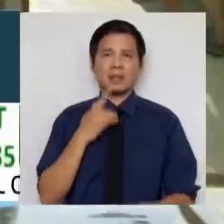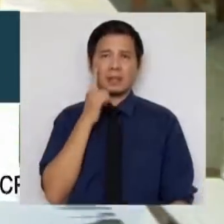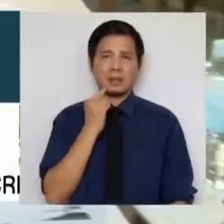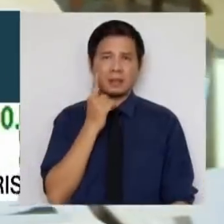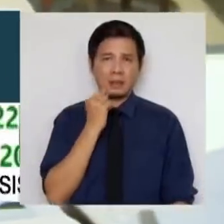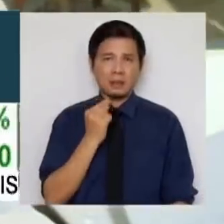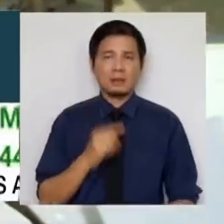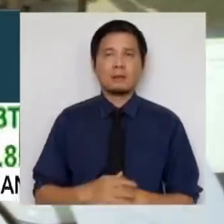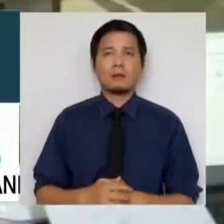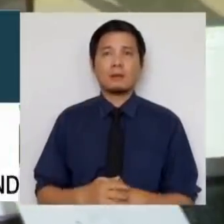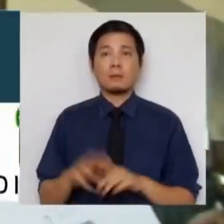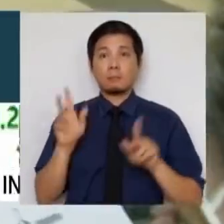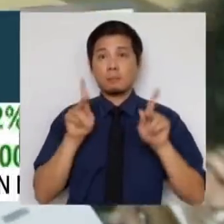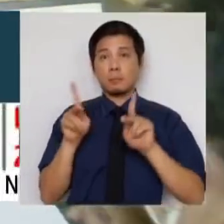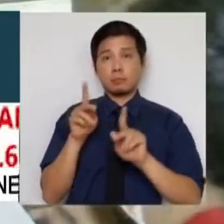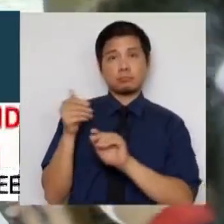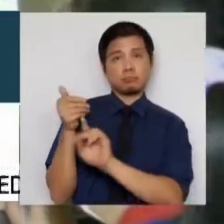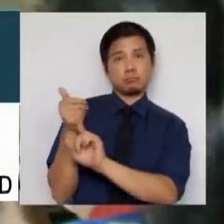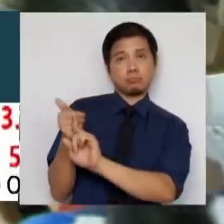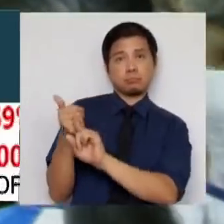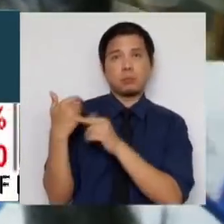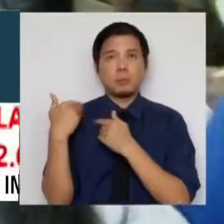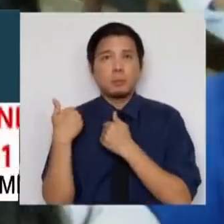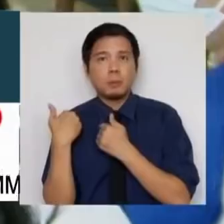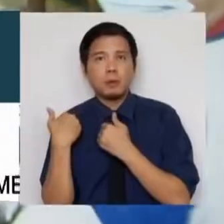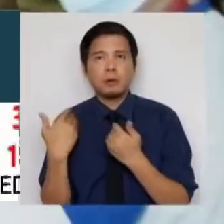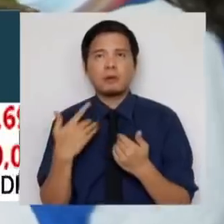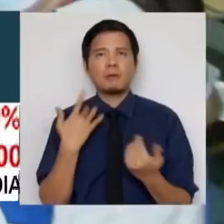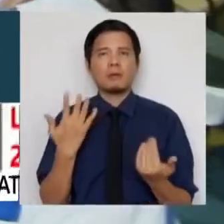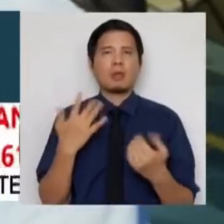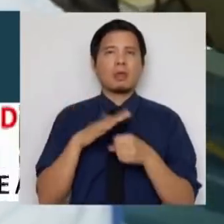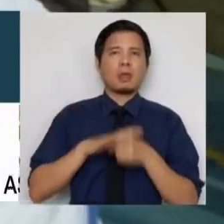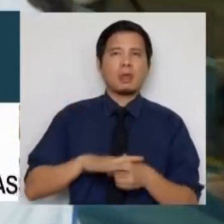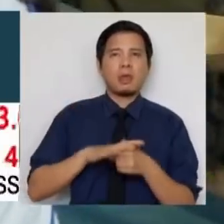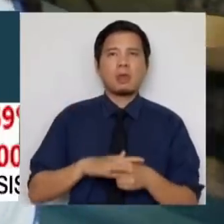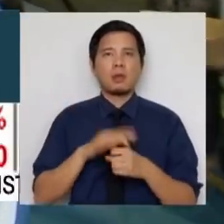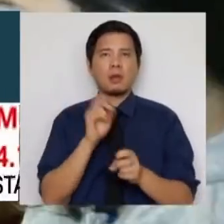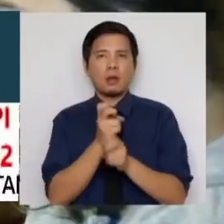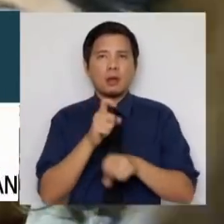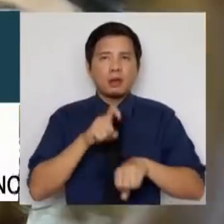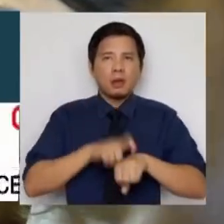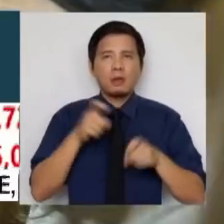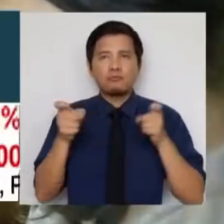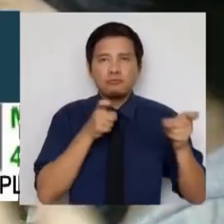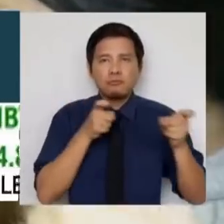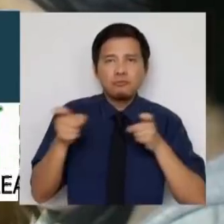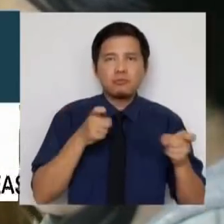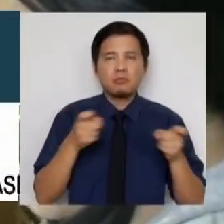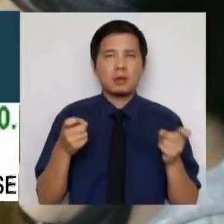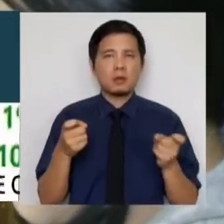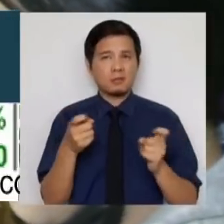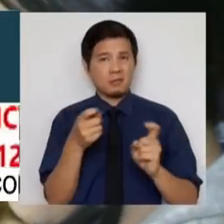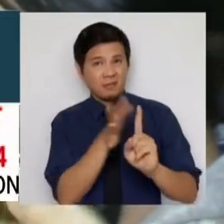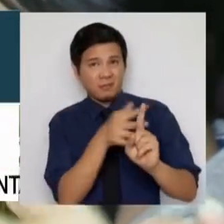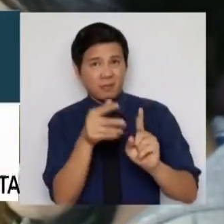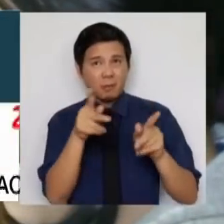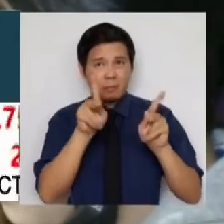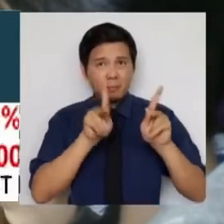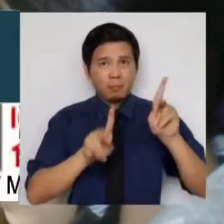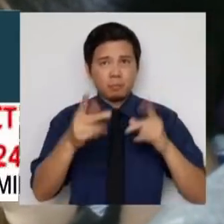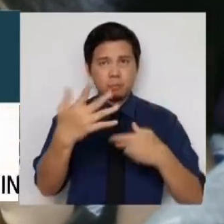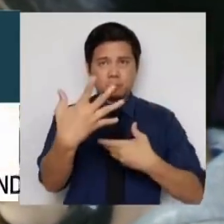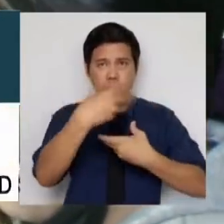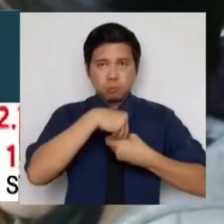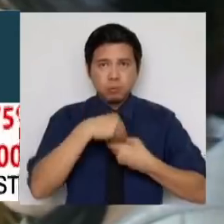of mobilizing the people probably had a hard time trying to convince the people to come in